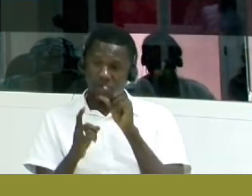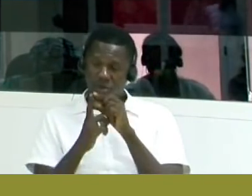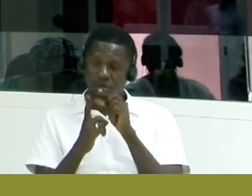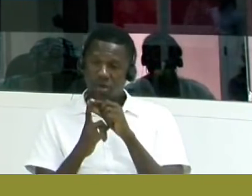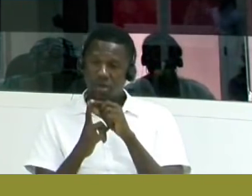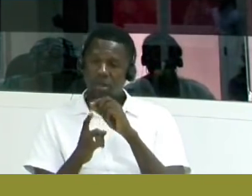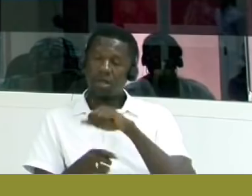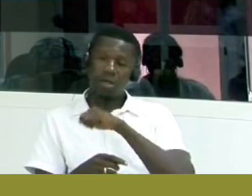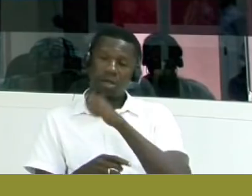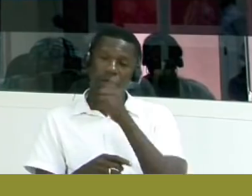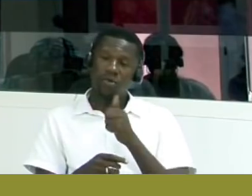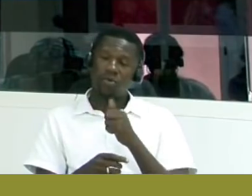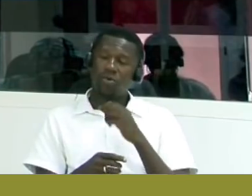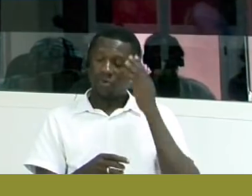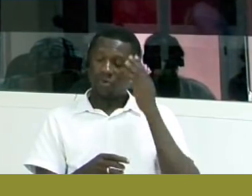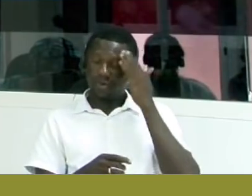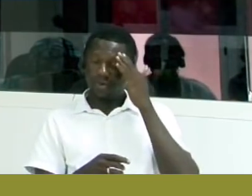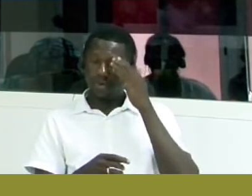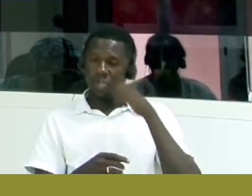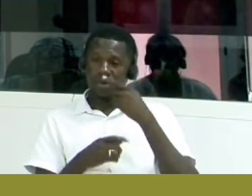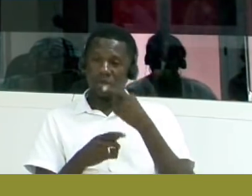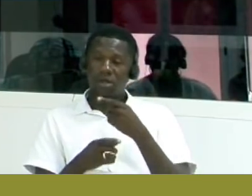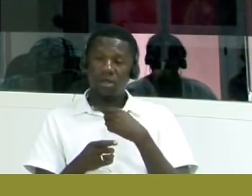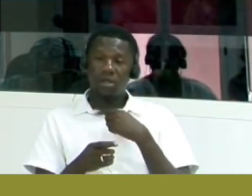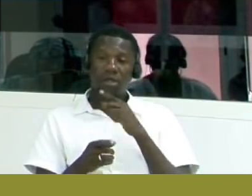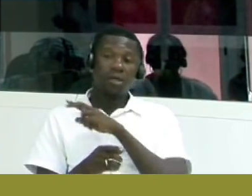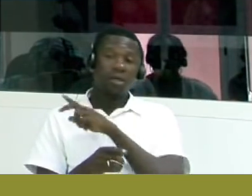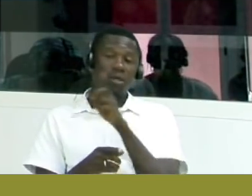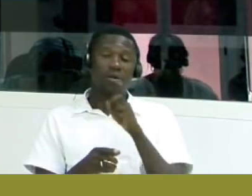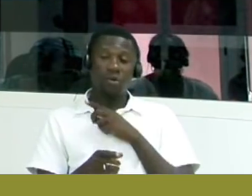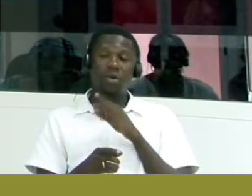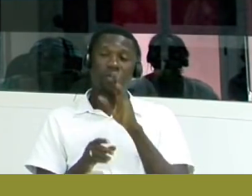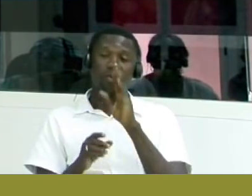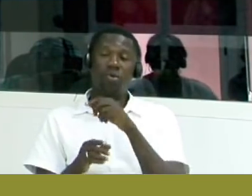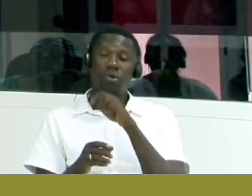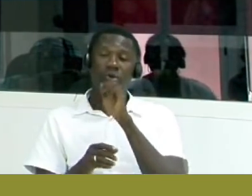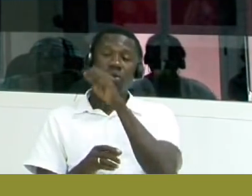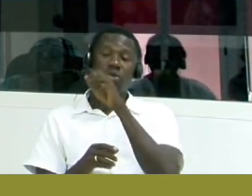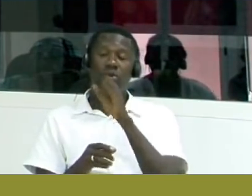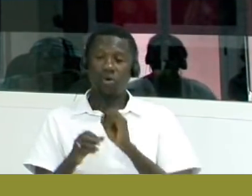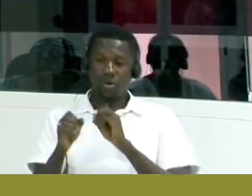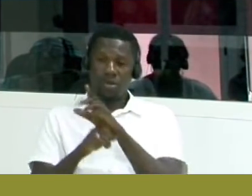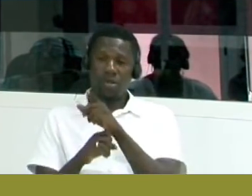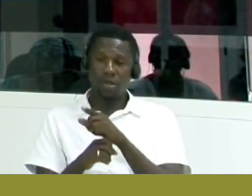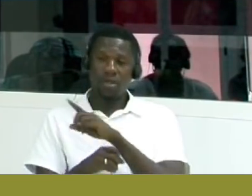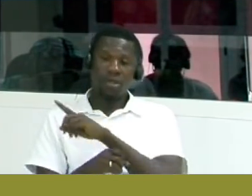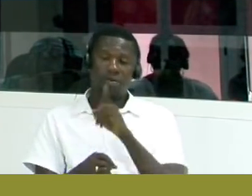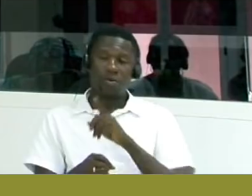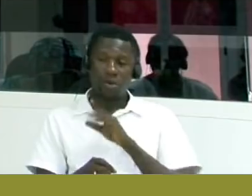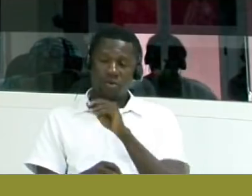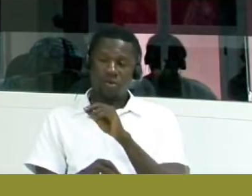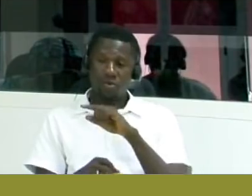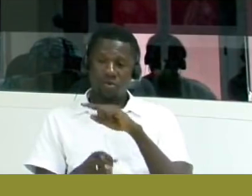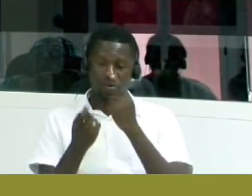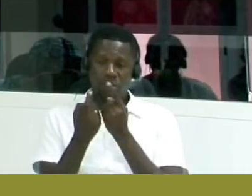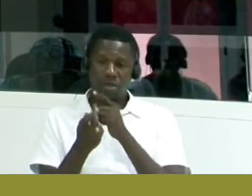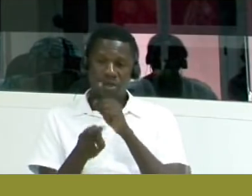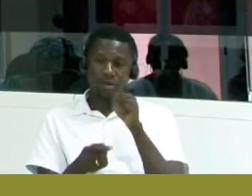and you came to realize that they were not implementing your orders, they were doing something wrong, correct?